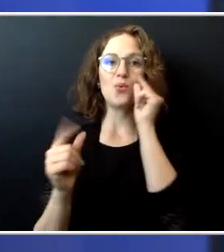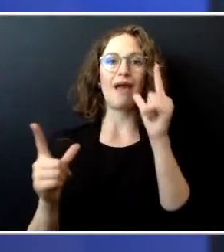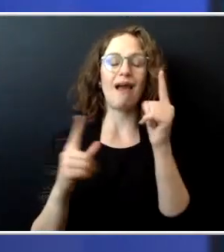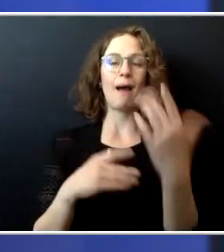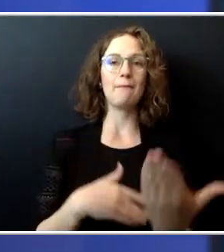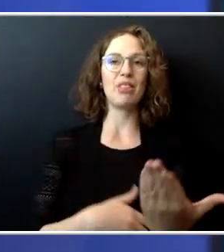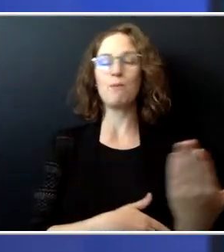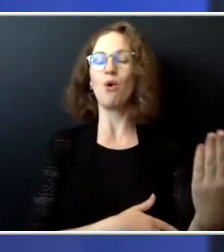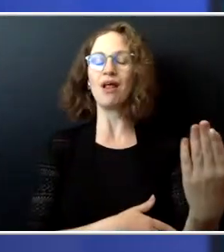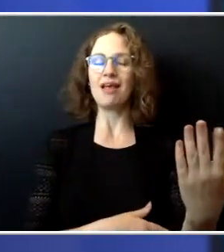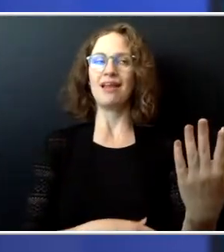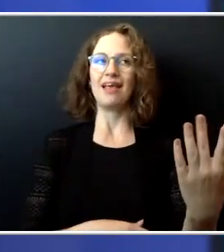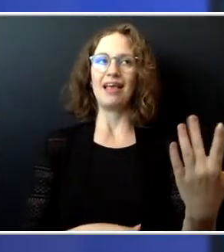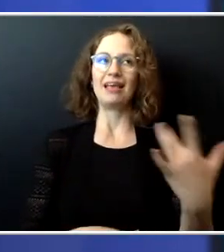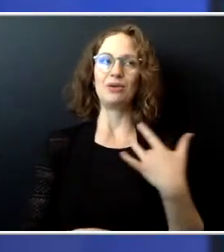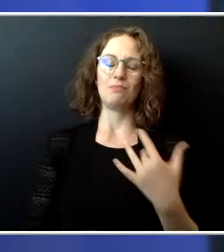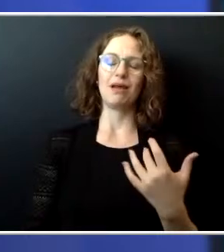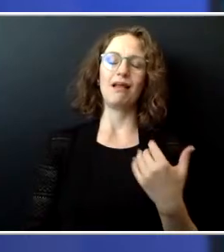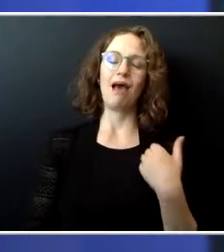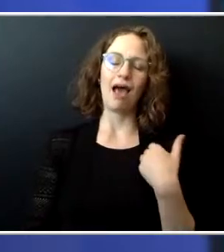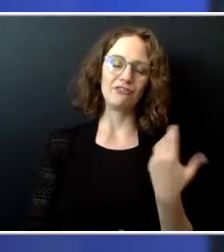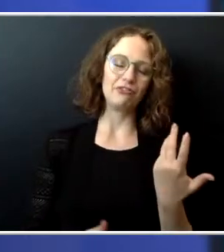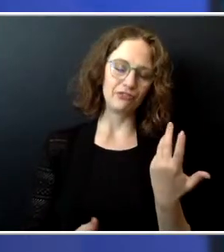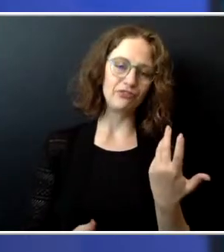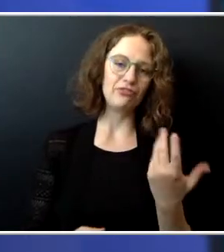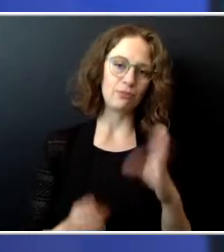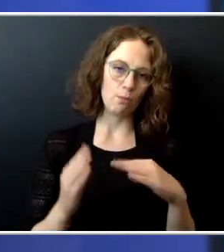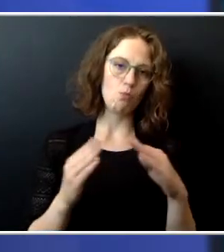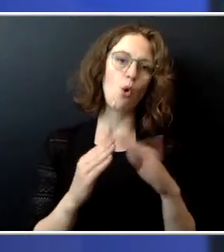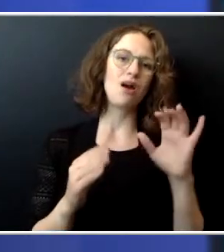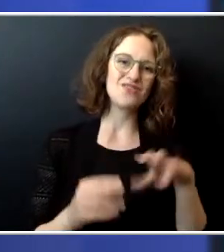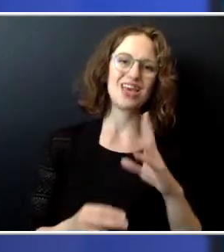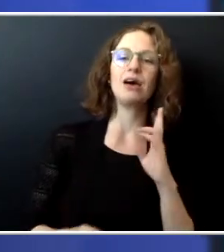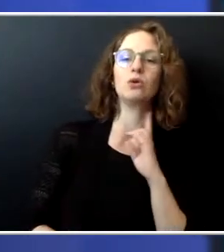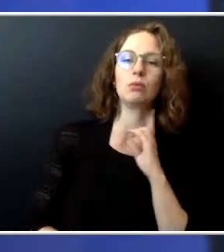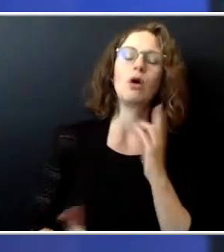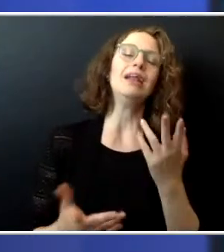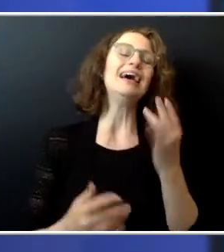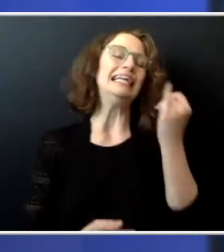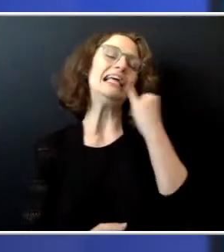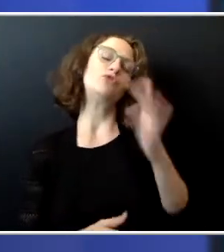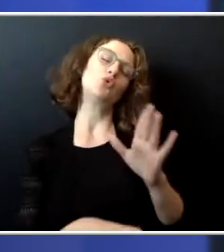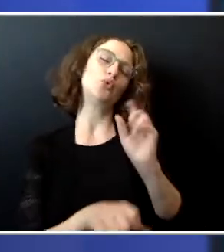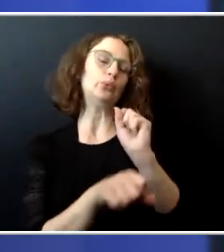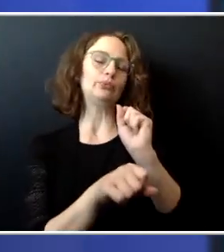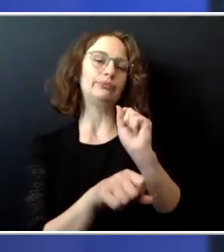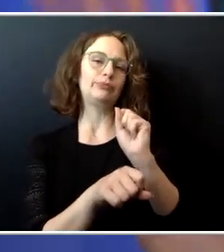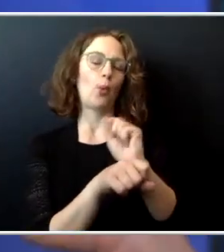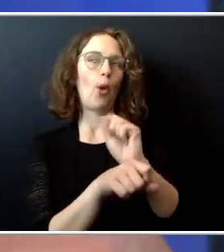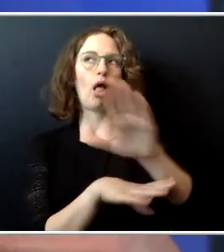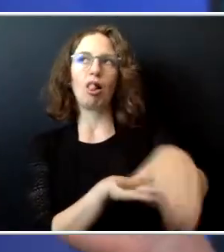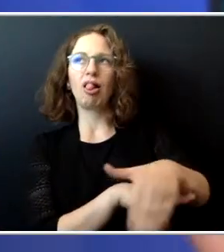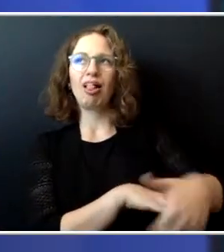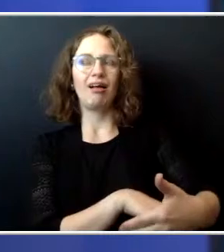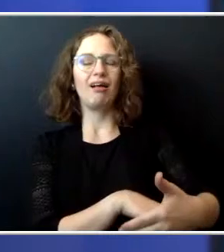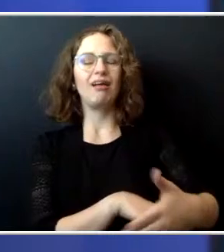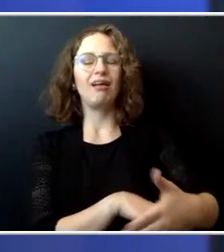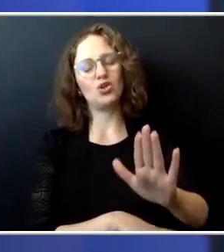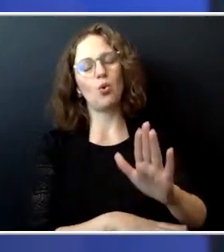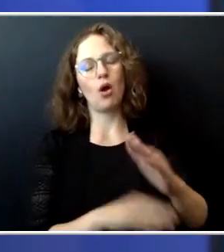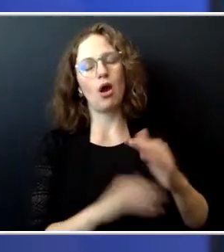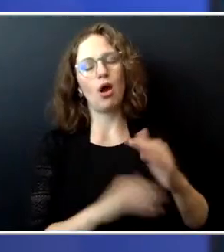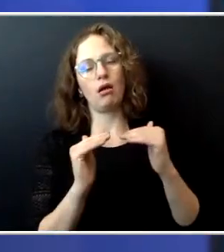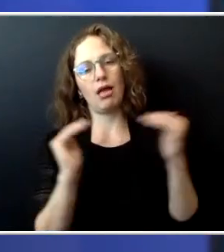morning's different. But in general, the diurnal means it's different throughout the day. So it's highest in the morning, lowest at